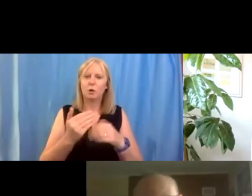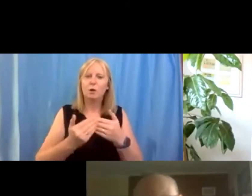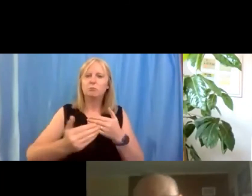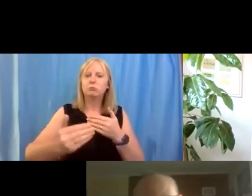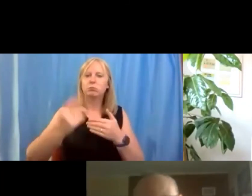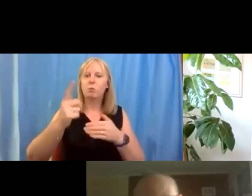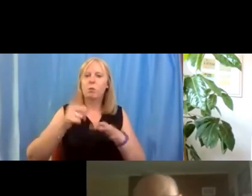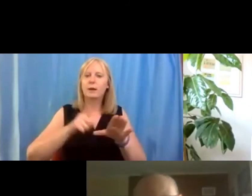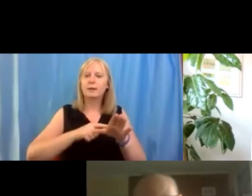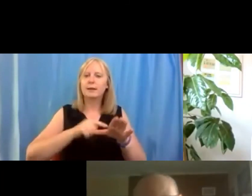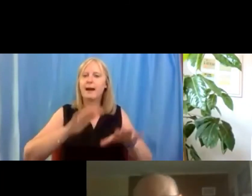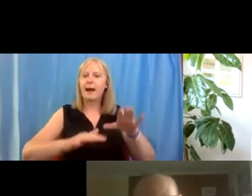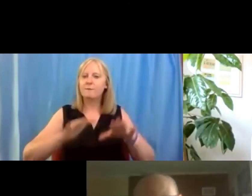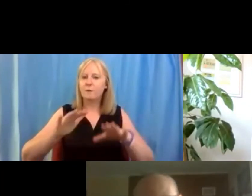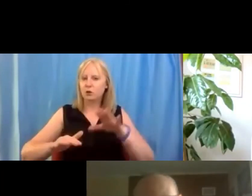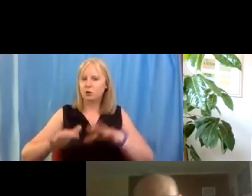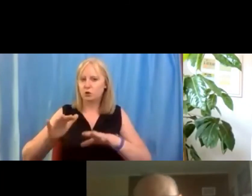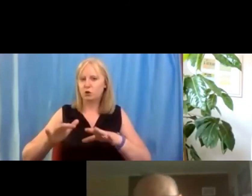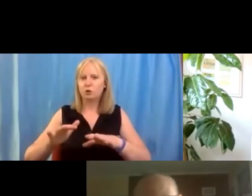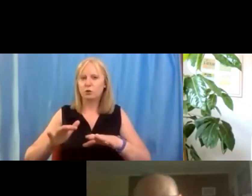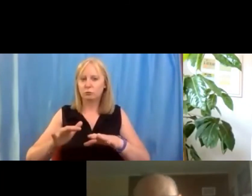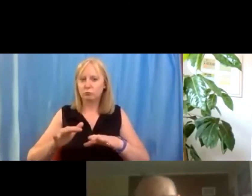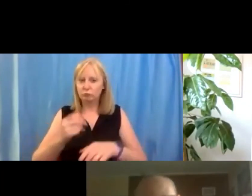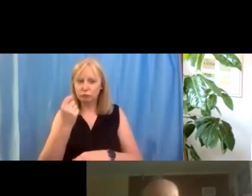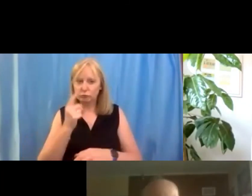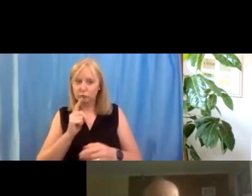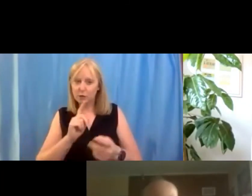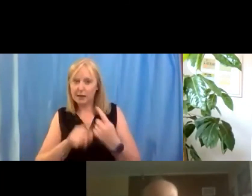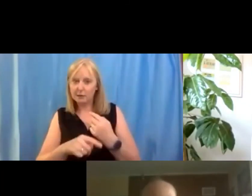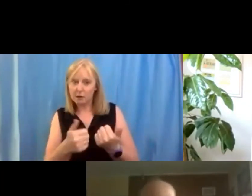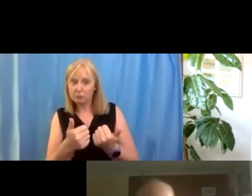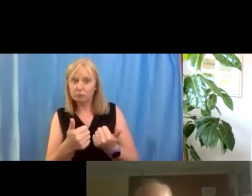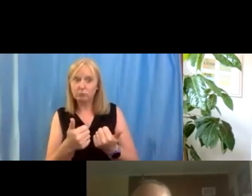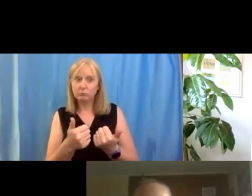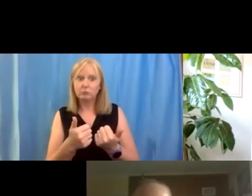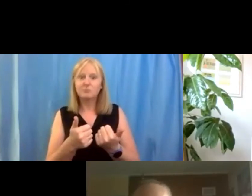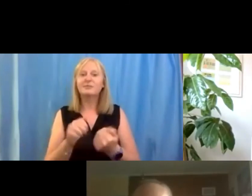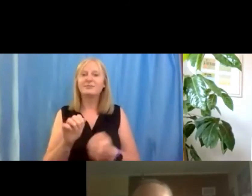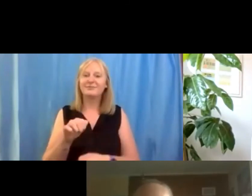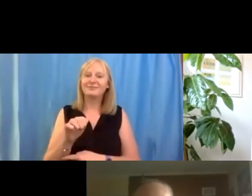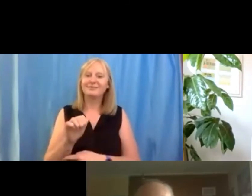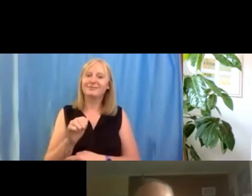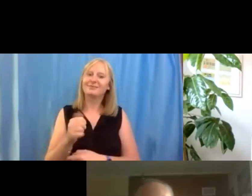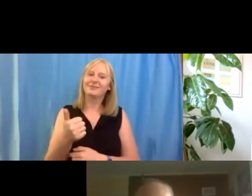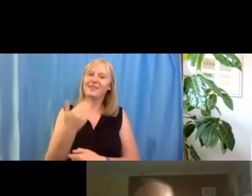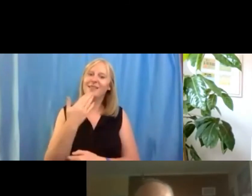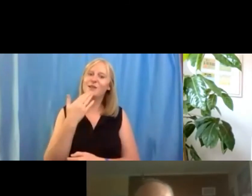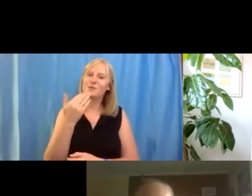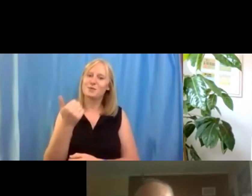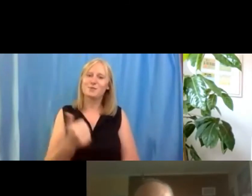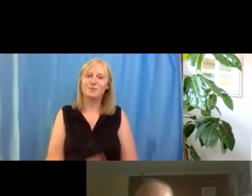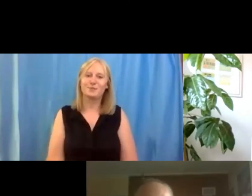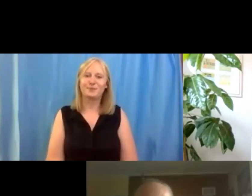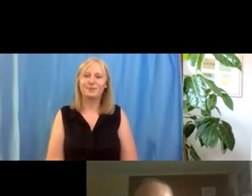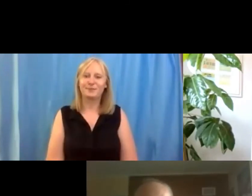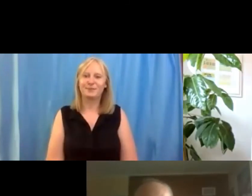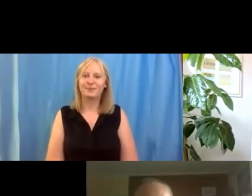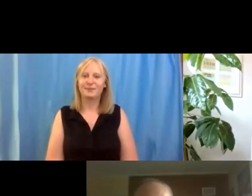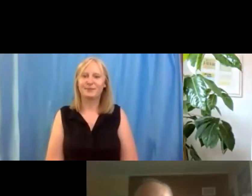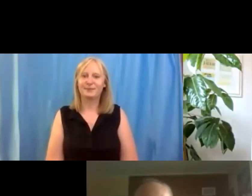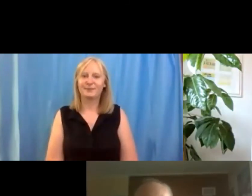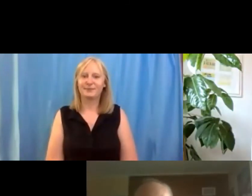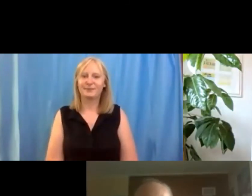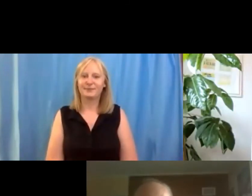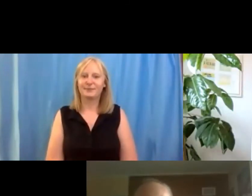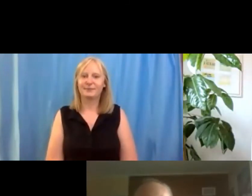that argument to them. So does that answer your question, Heather? Yeah, kind of. Thank you, Michael. Yeah. Thanks, Marcely. I'm going